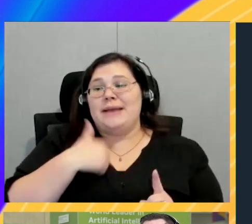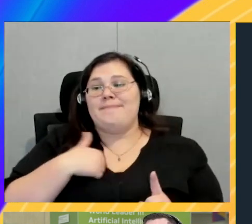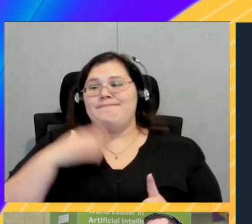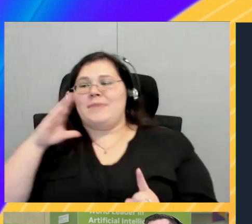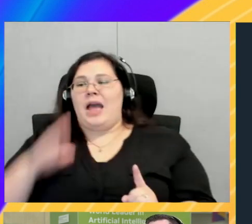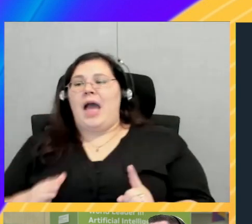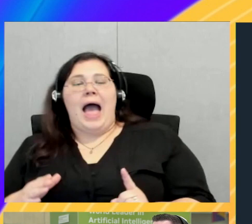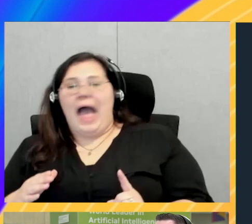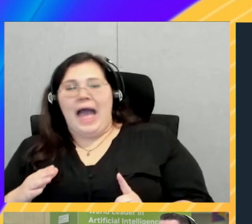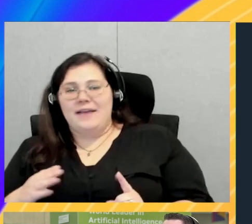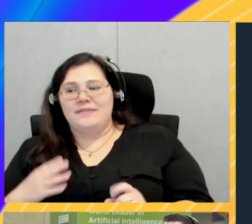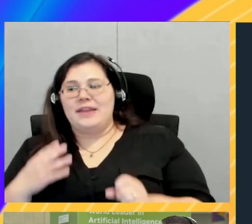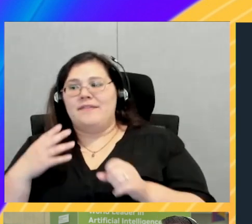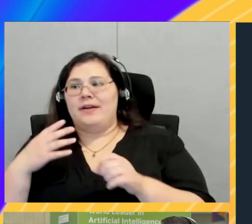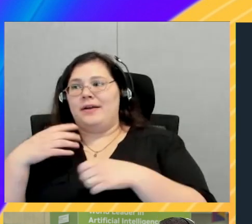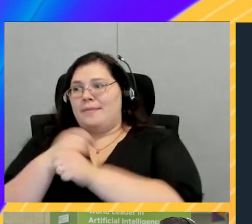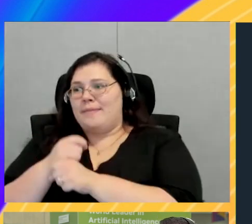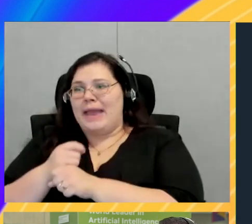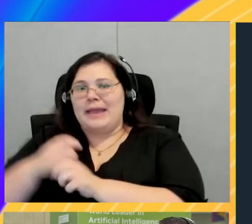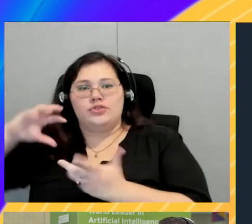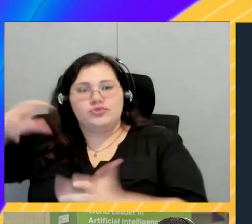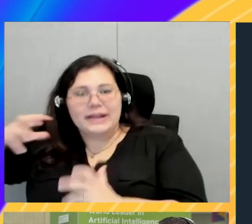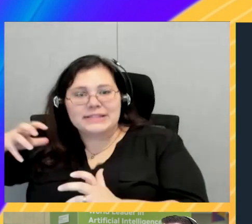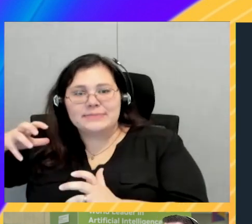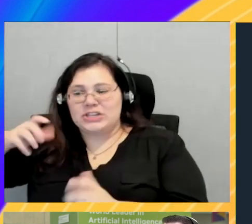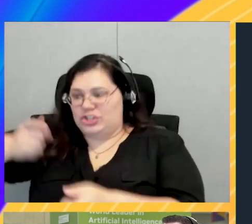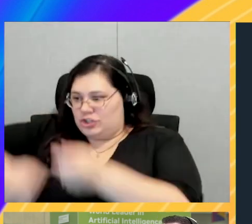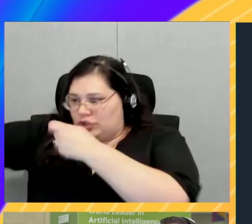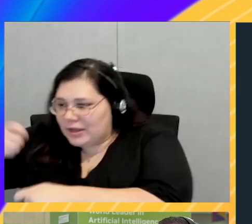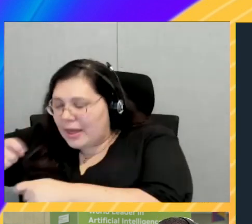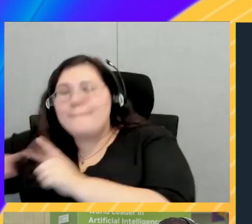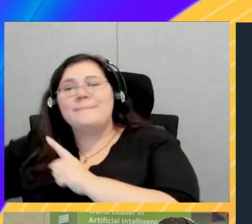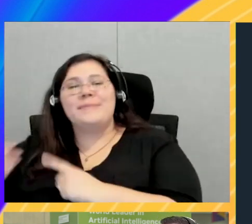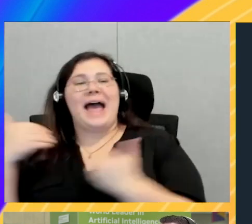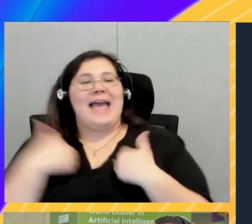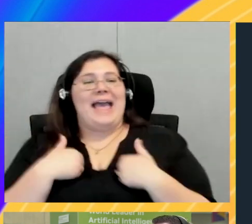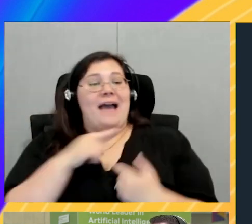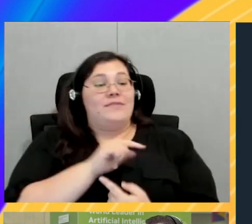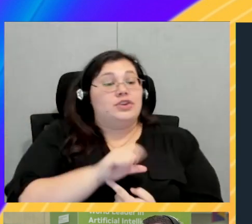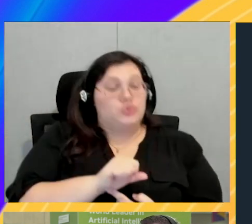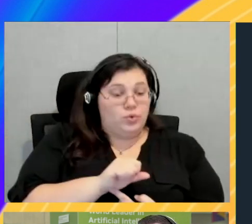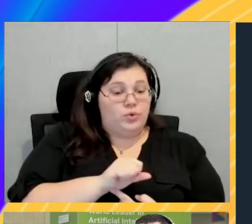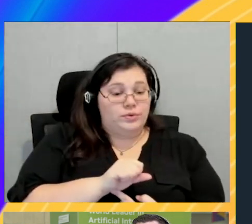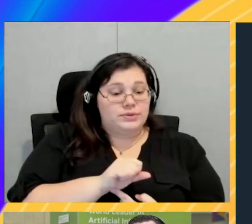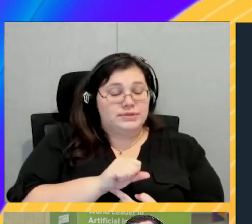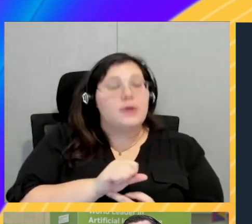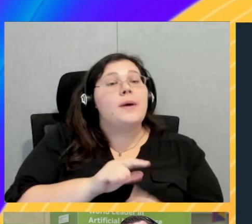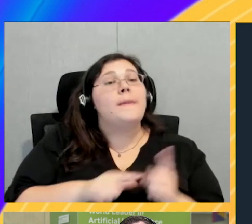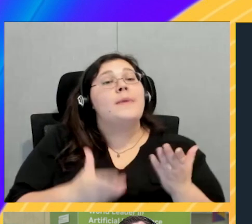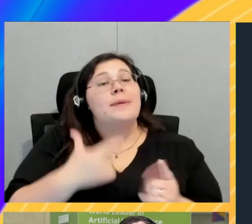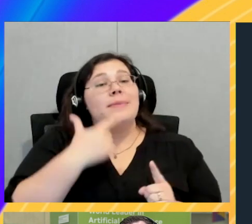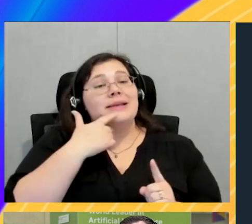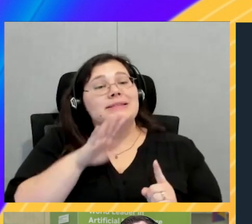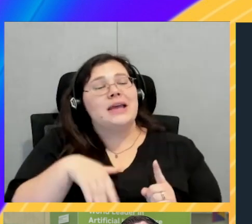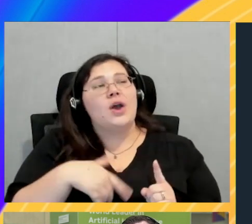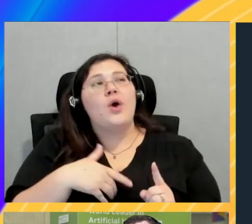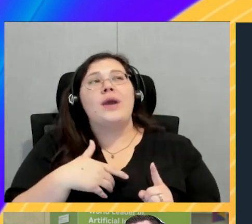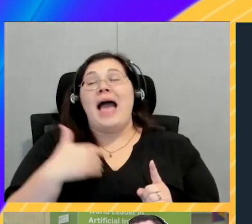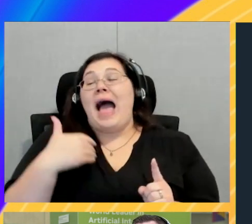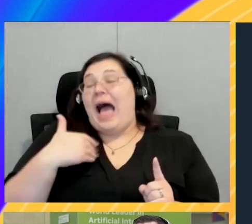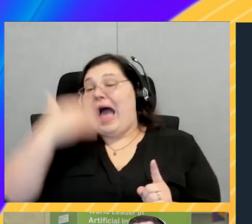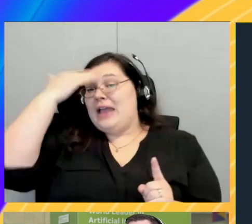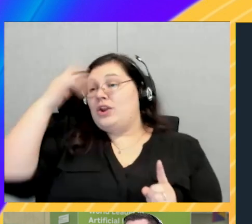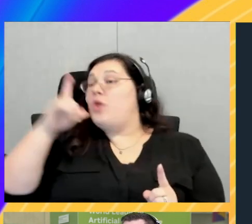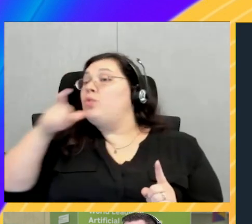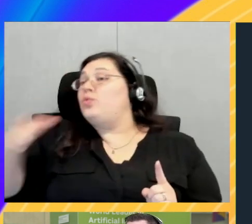Right. But you know what, maybe we do know the people that can use our tools to replace that transmission. And that goes with co-marketing and